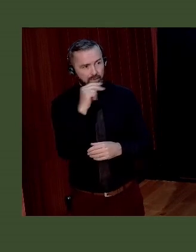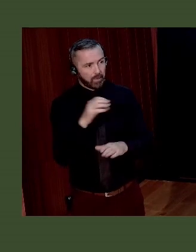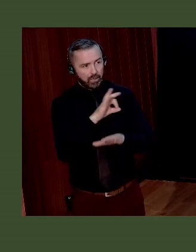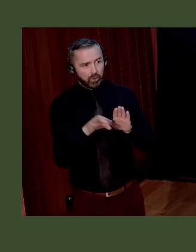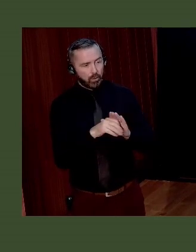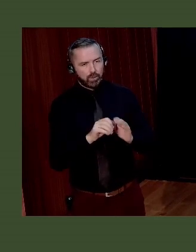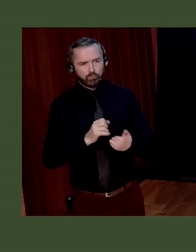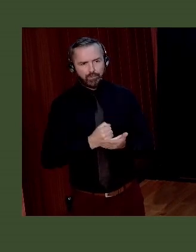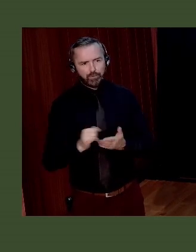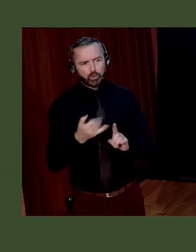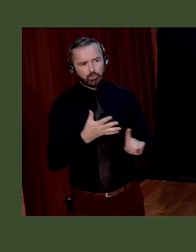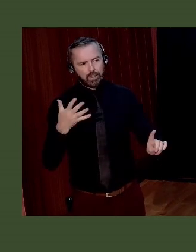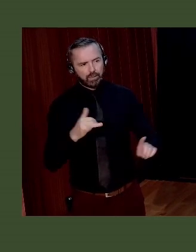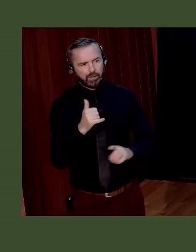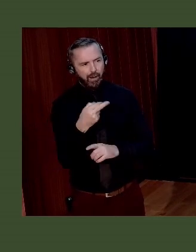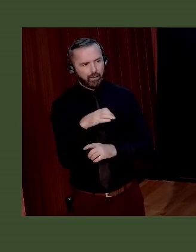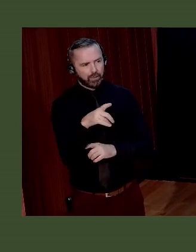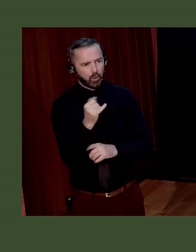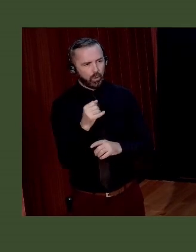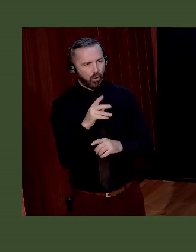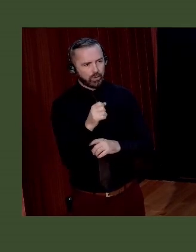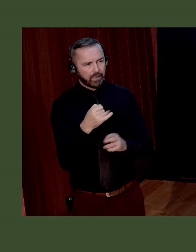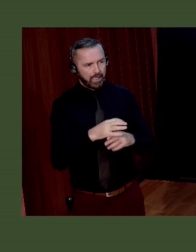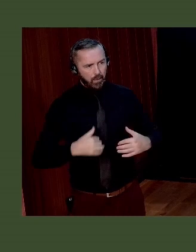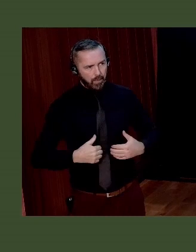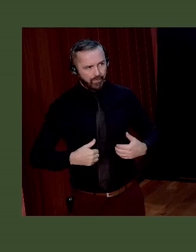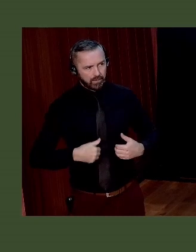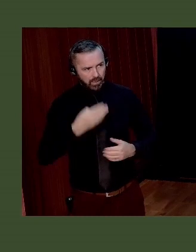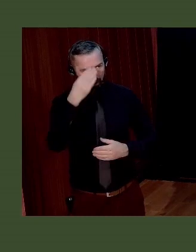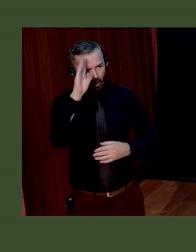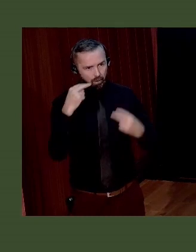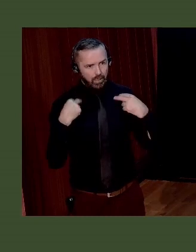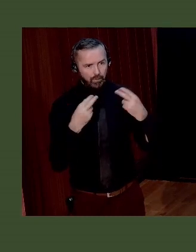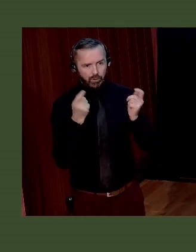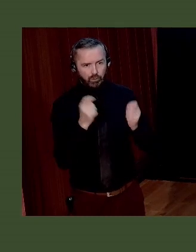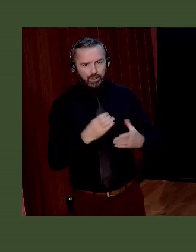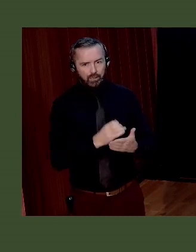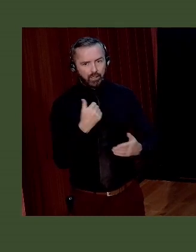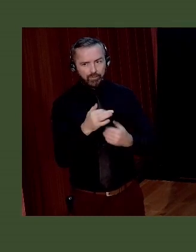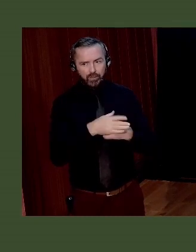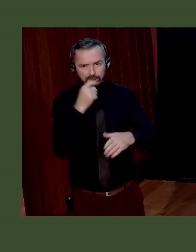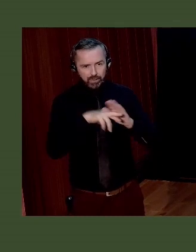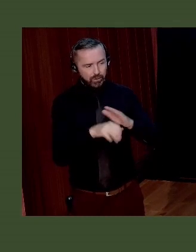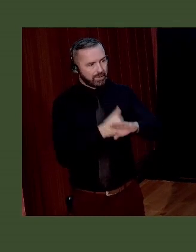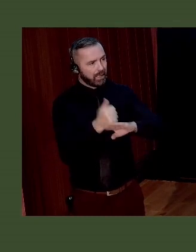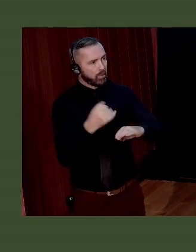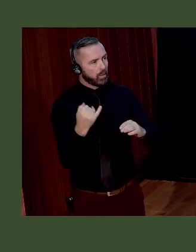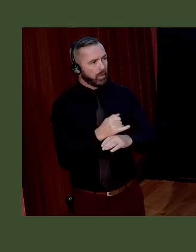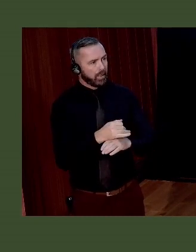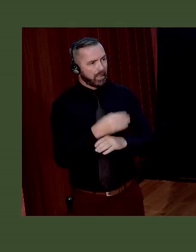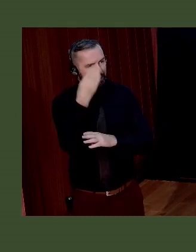government refused to recognise the Ard School Oltach in Belfast, an Irish language training college for teachers set up by the Gaelic